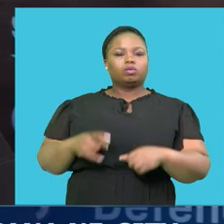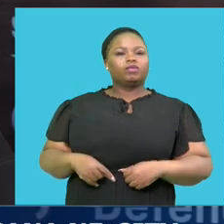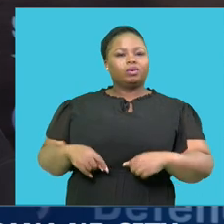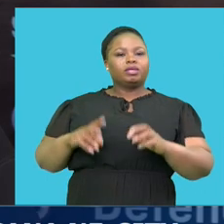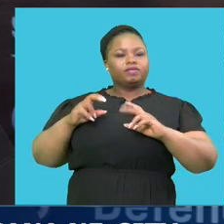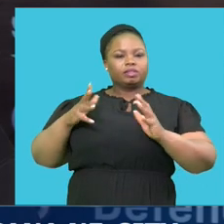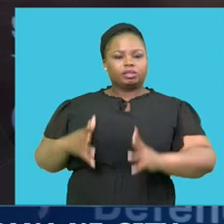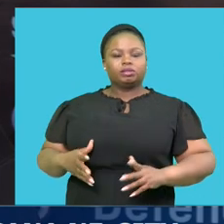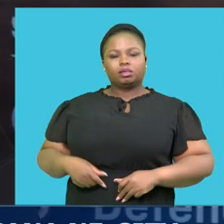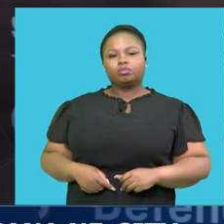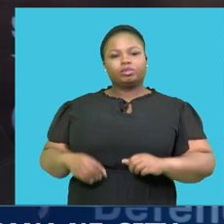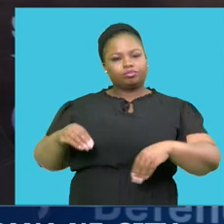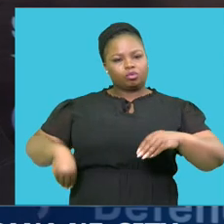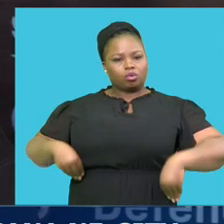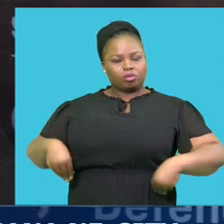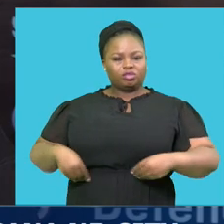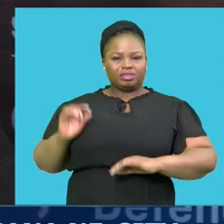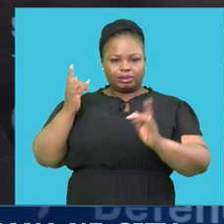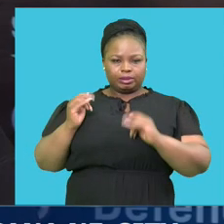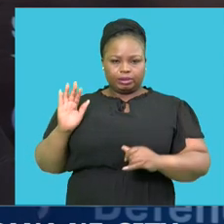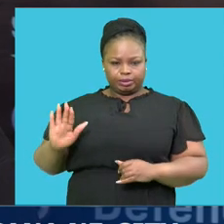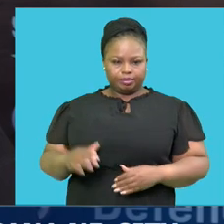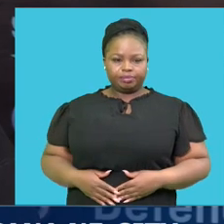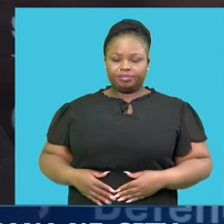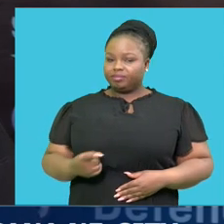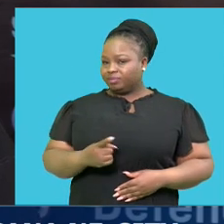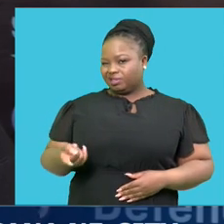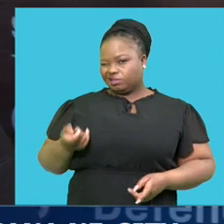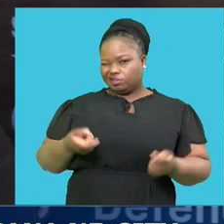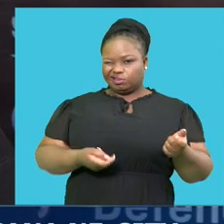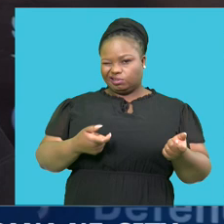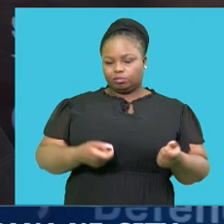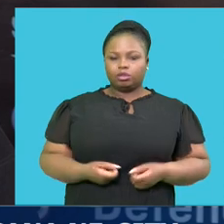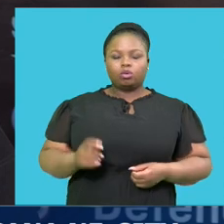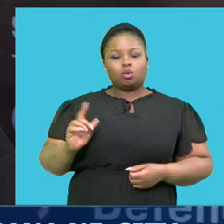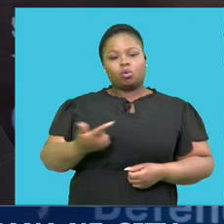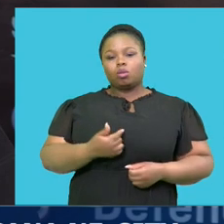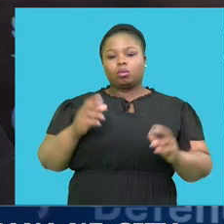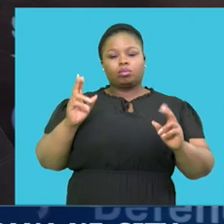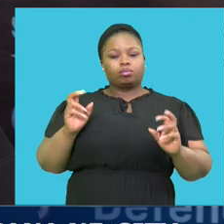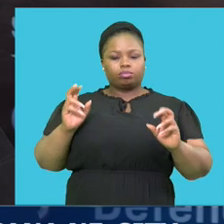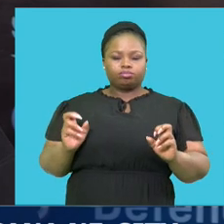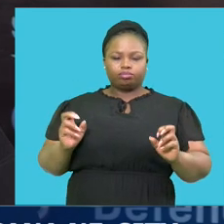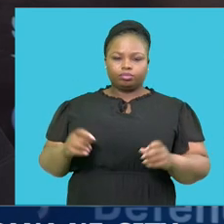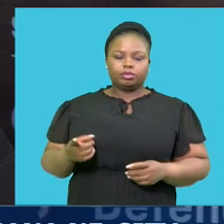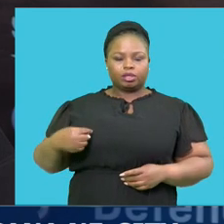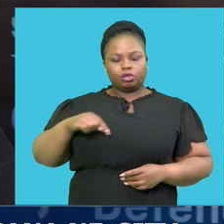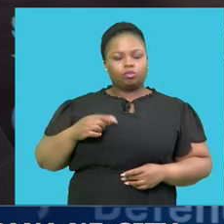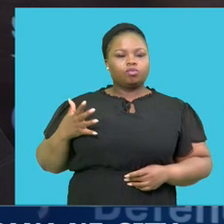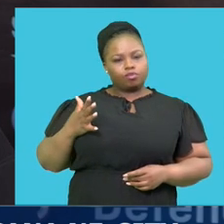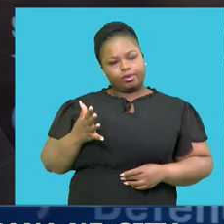investigator into corruption in the city. These are but few of the issues that we are